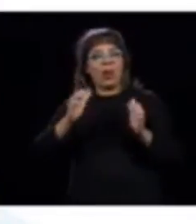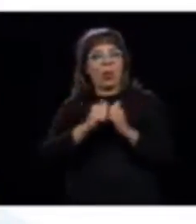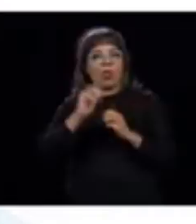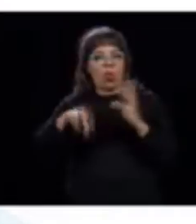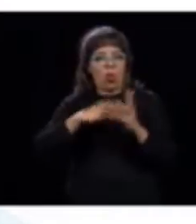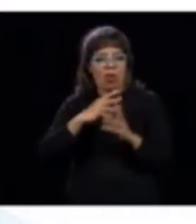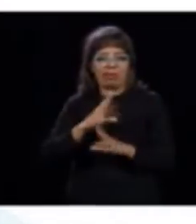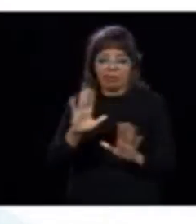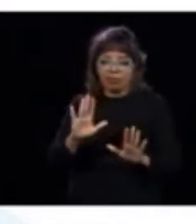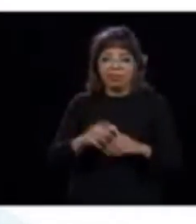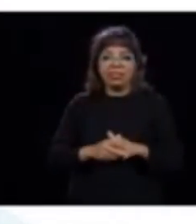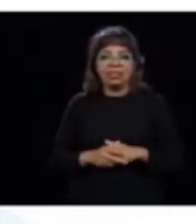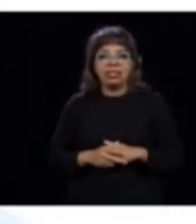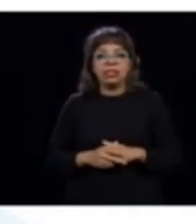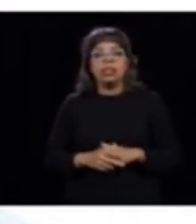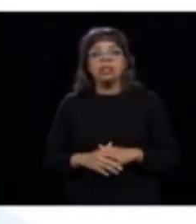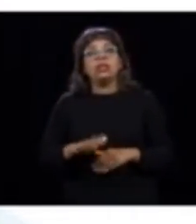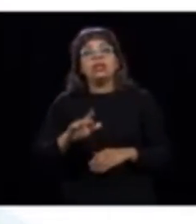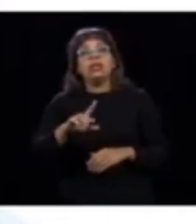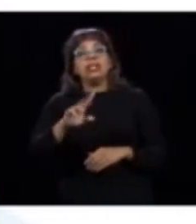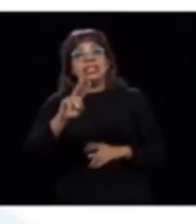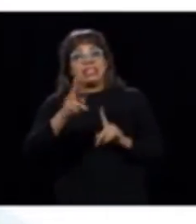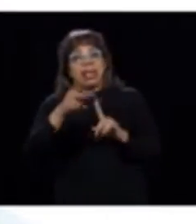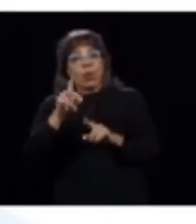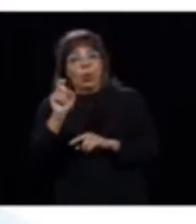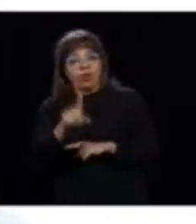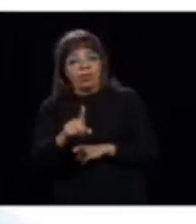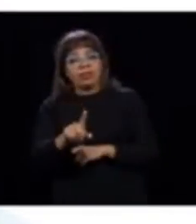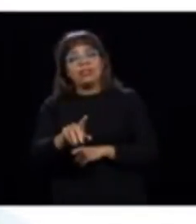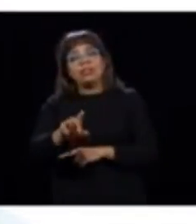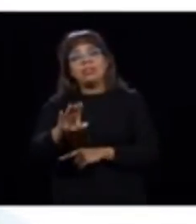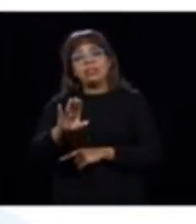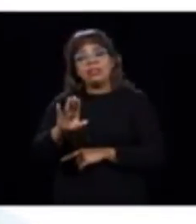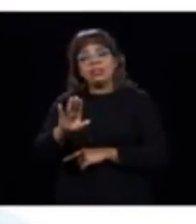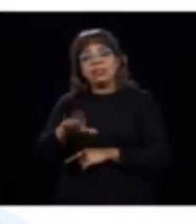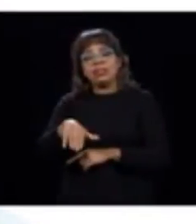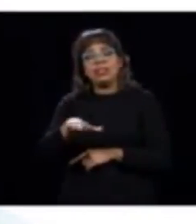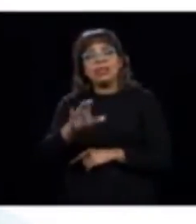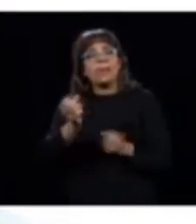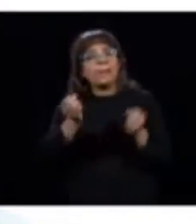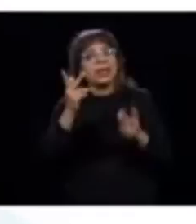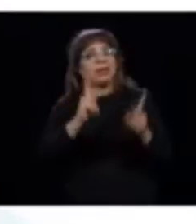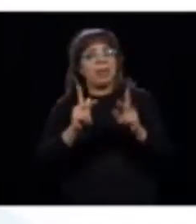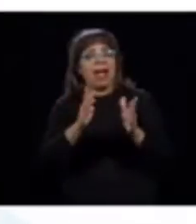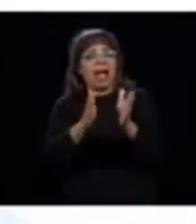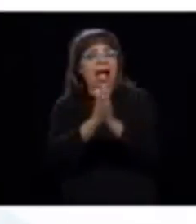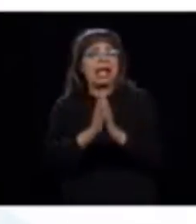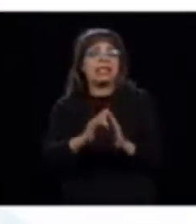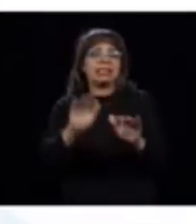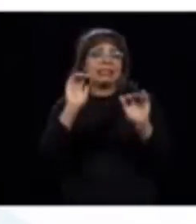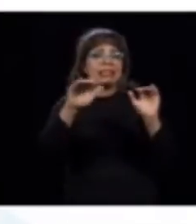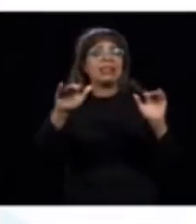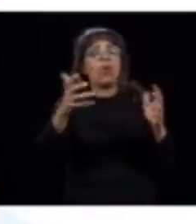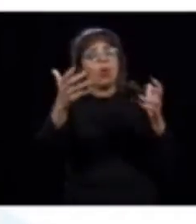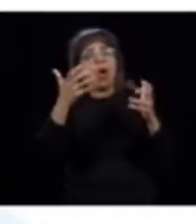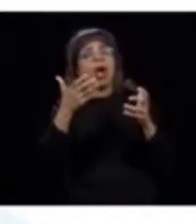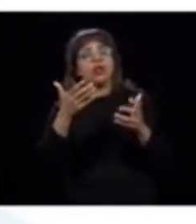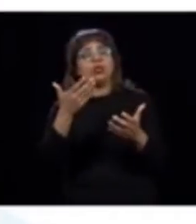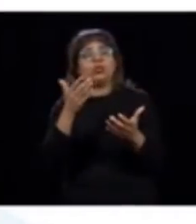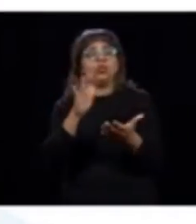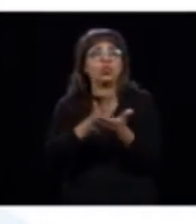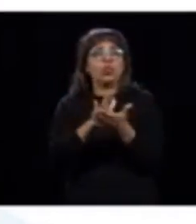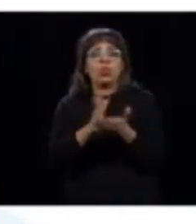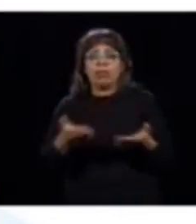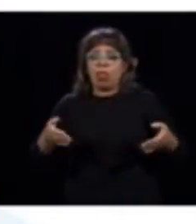ask you, Mr. Legault, to postpone and basically have the schools closed and get